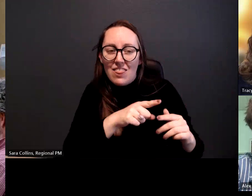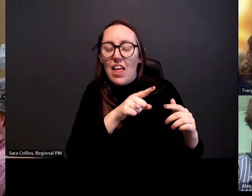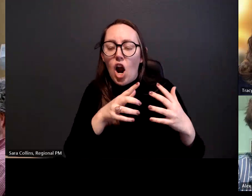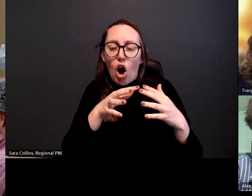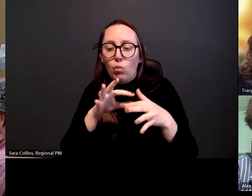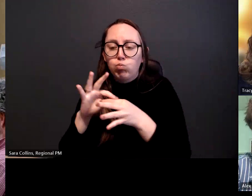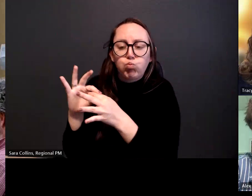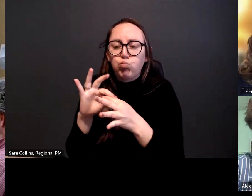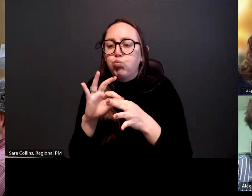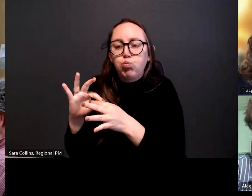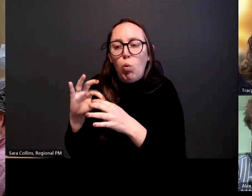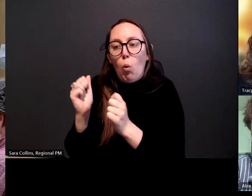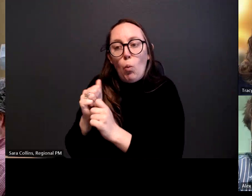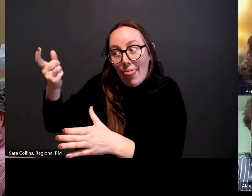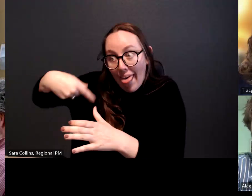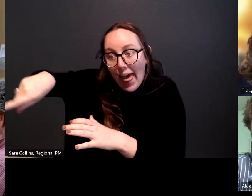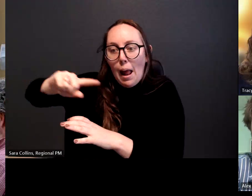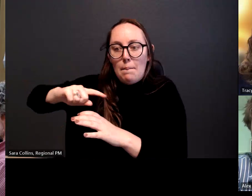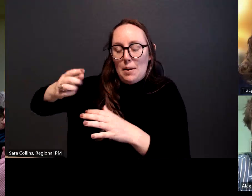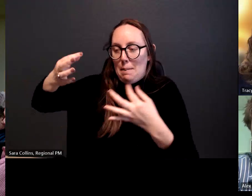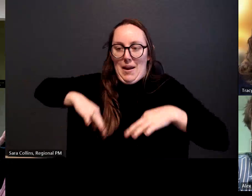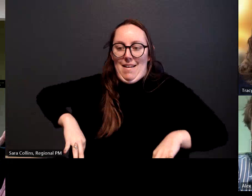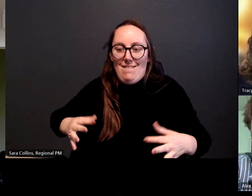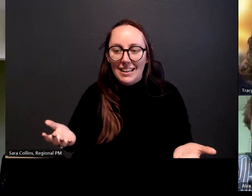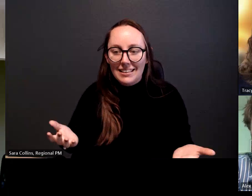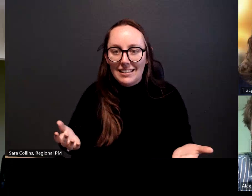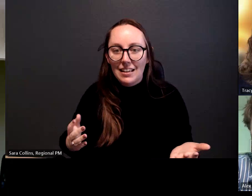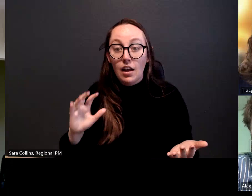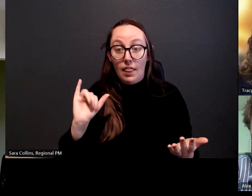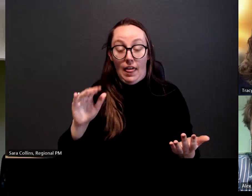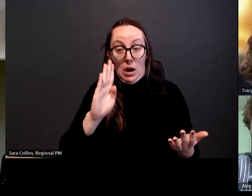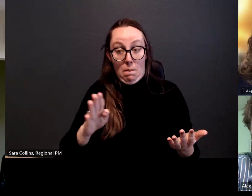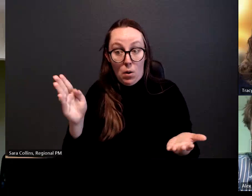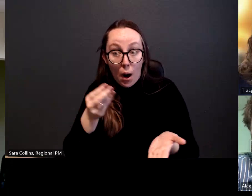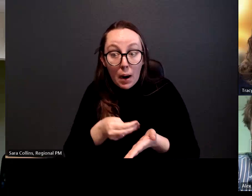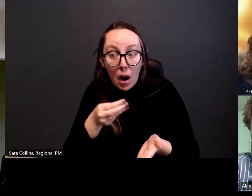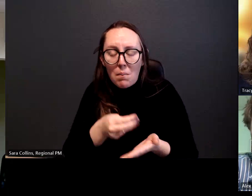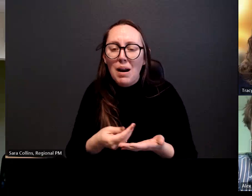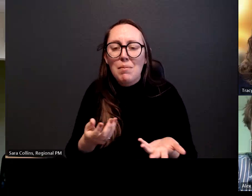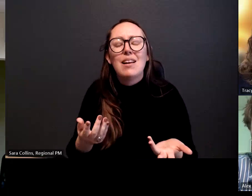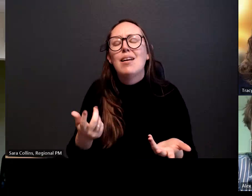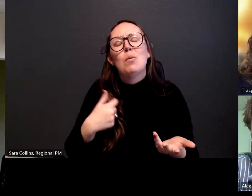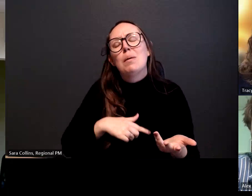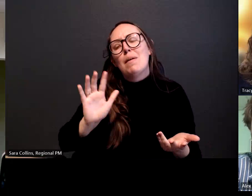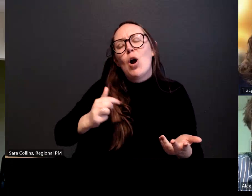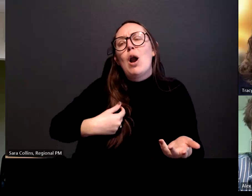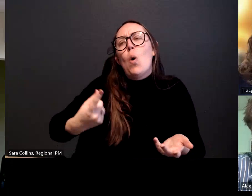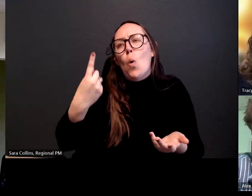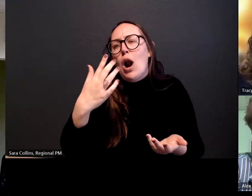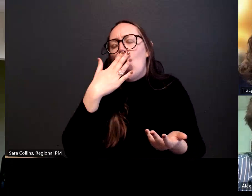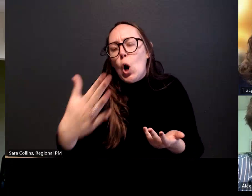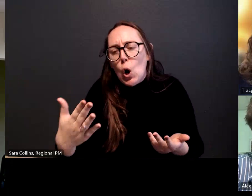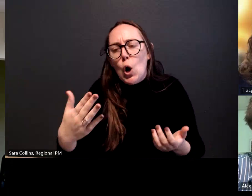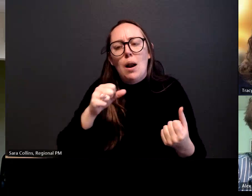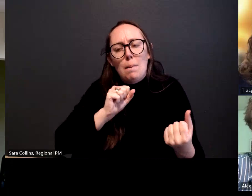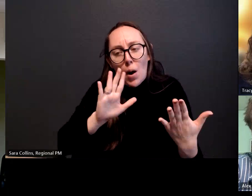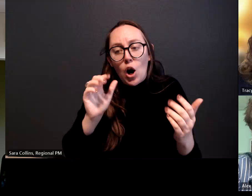was on. We had one good model with WEC and CV fiber. For a time, I